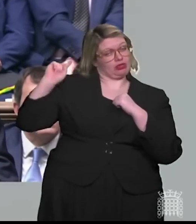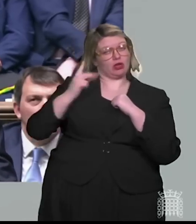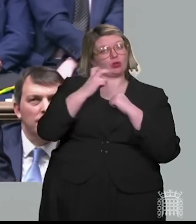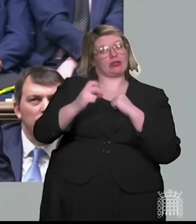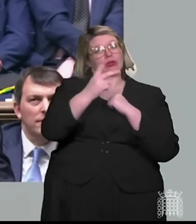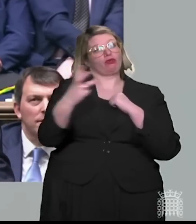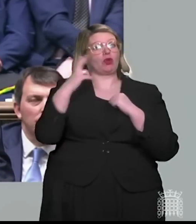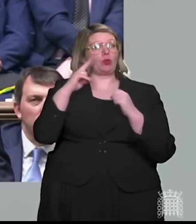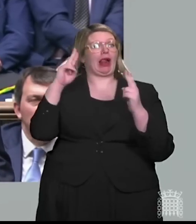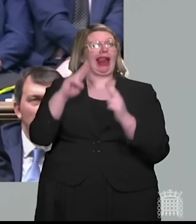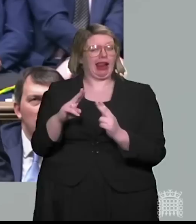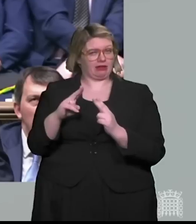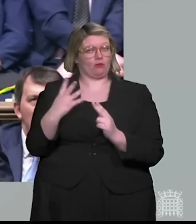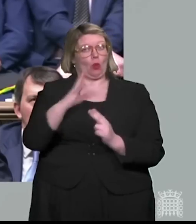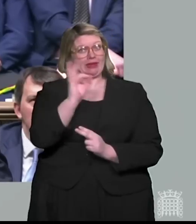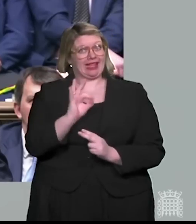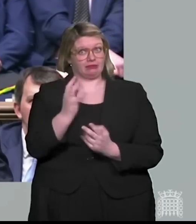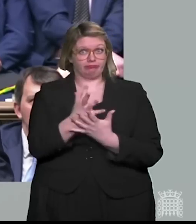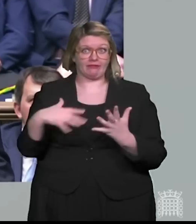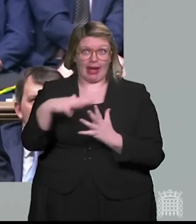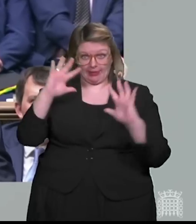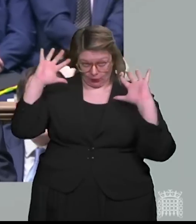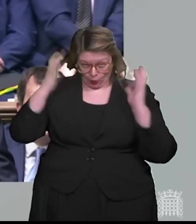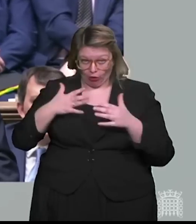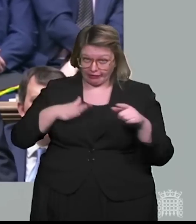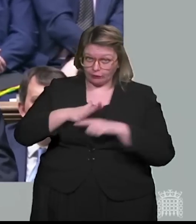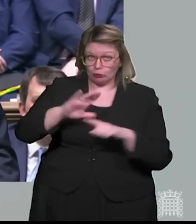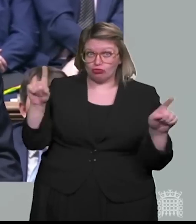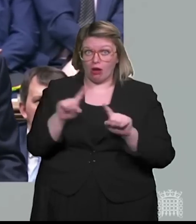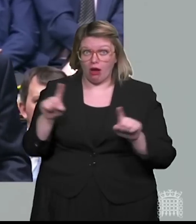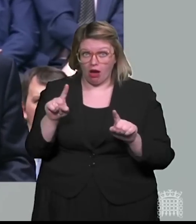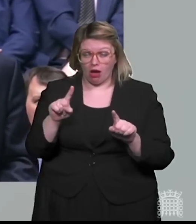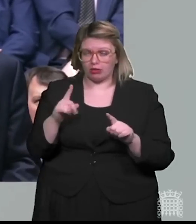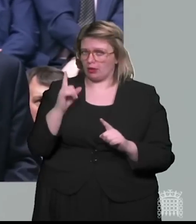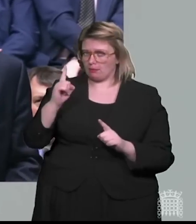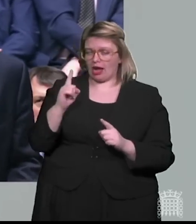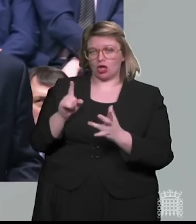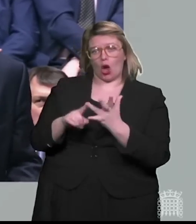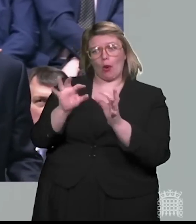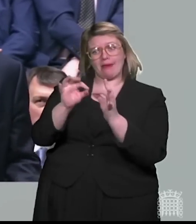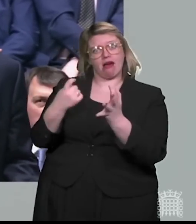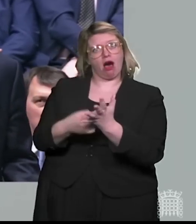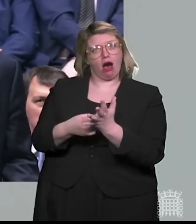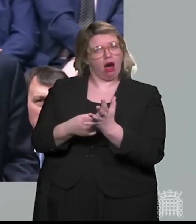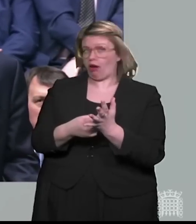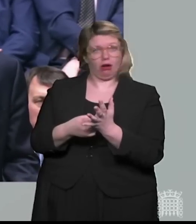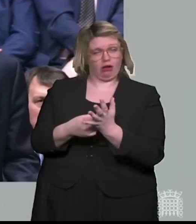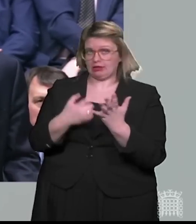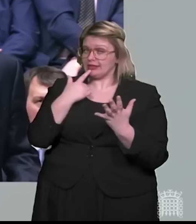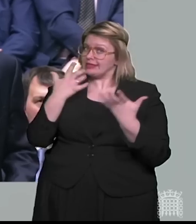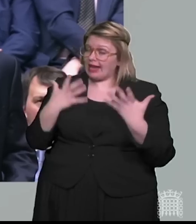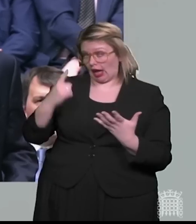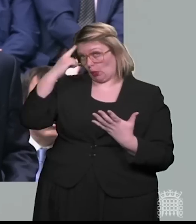23. That left many families feeling concerned about the future. But today, the OBR forecast we will not enter